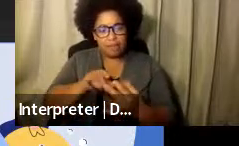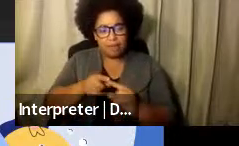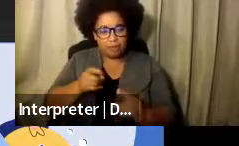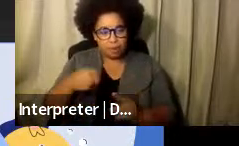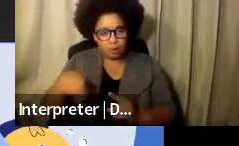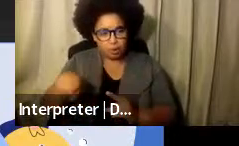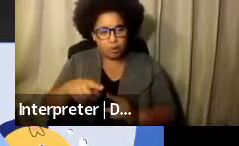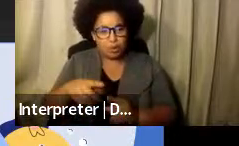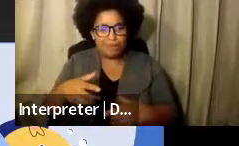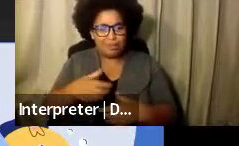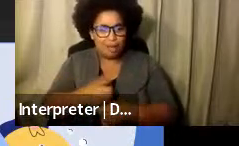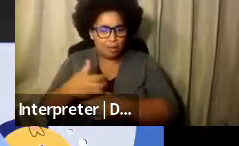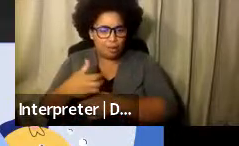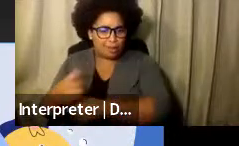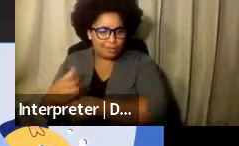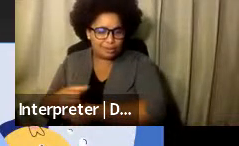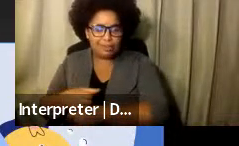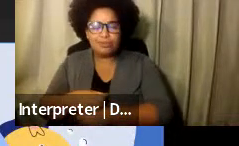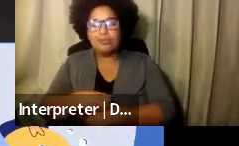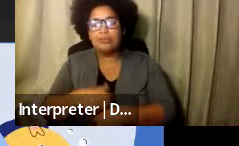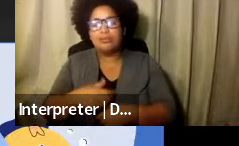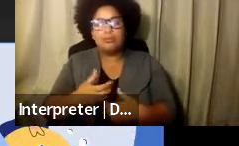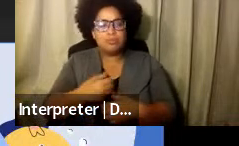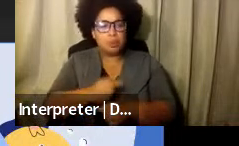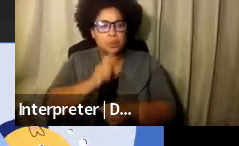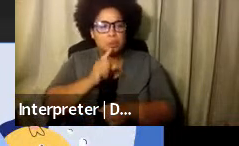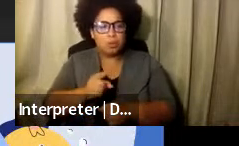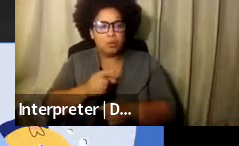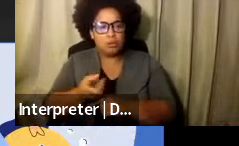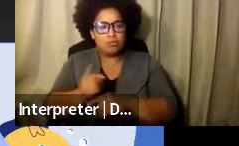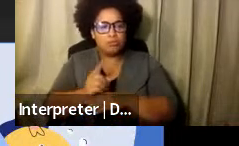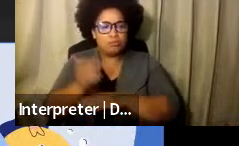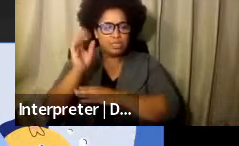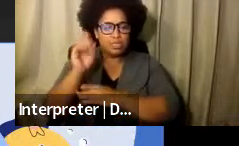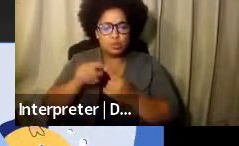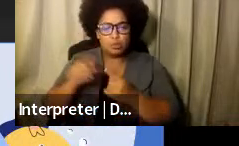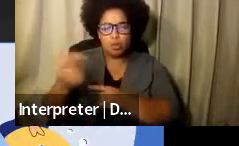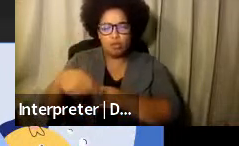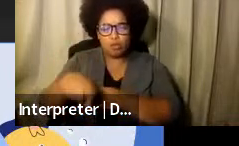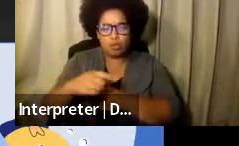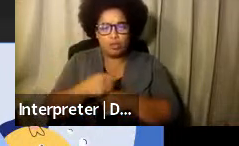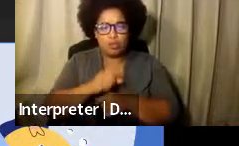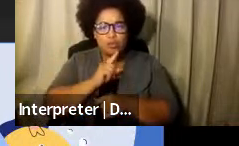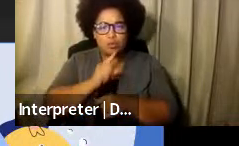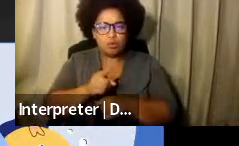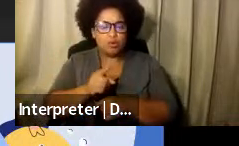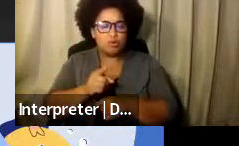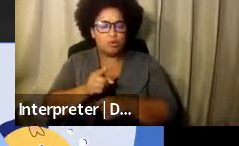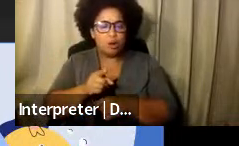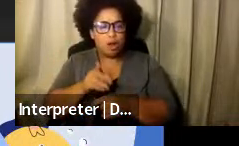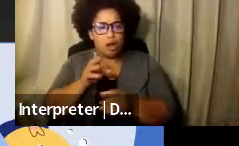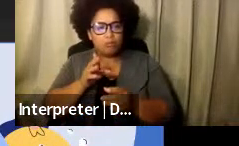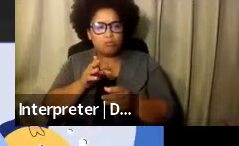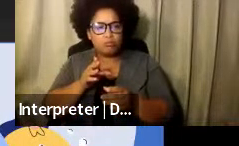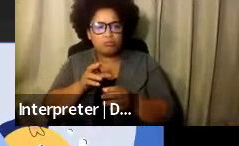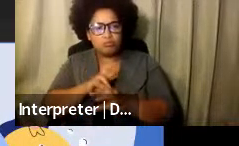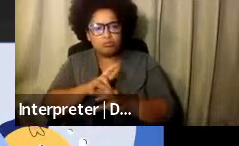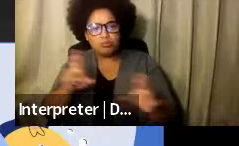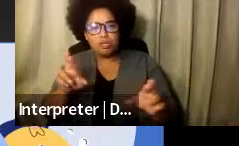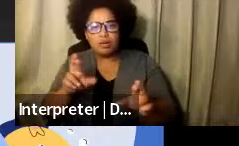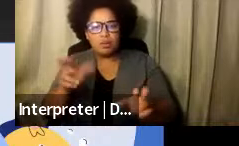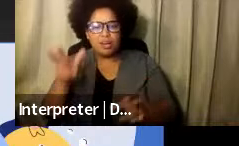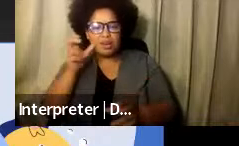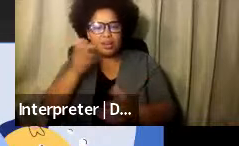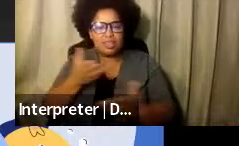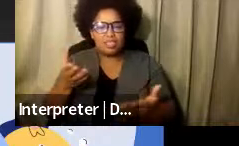We've summarized it, sort of synthesized it down and presented it back to you to make sure that we're on track and that we're hearing the things that are really